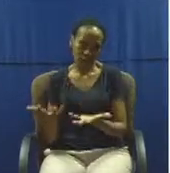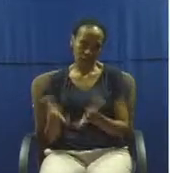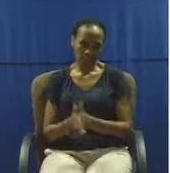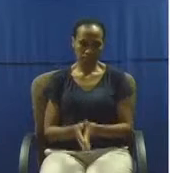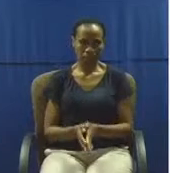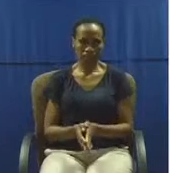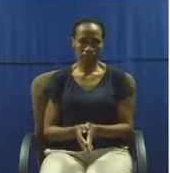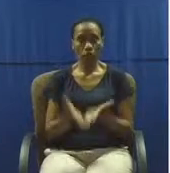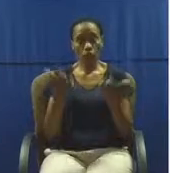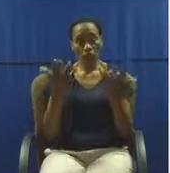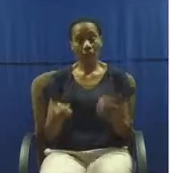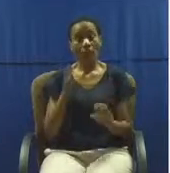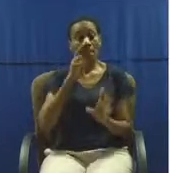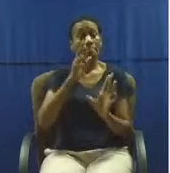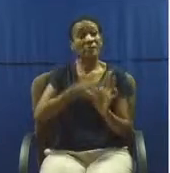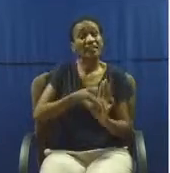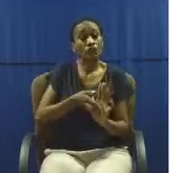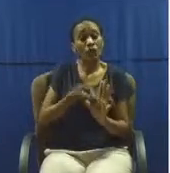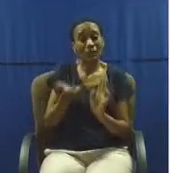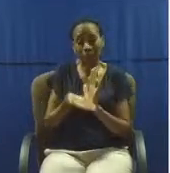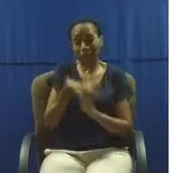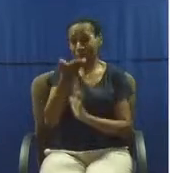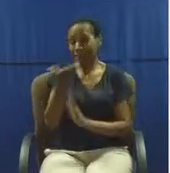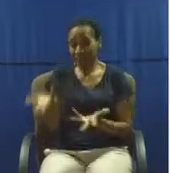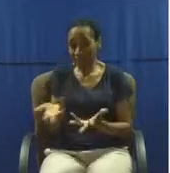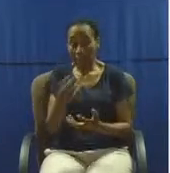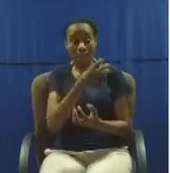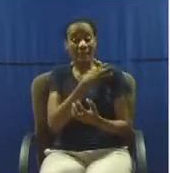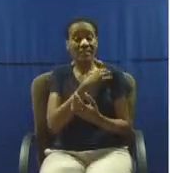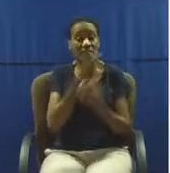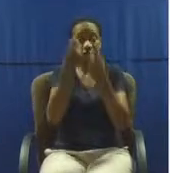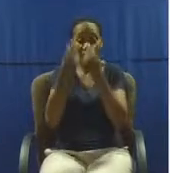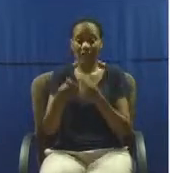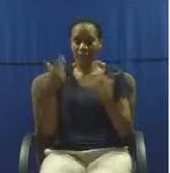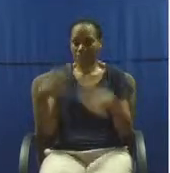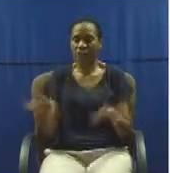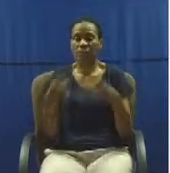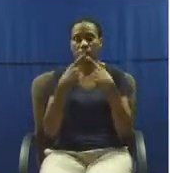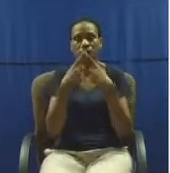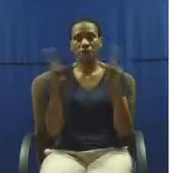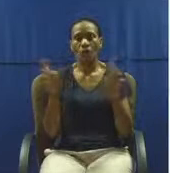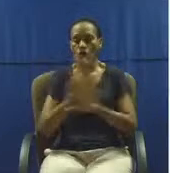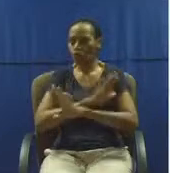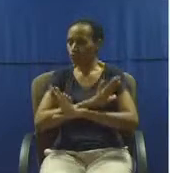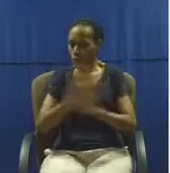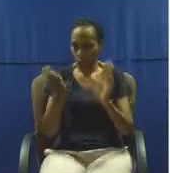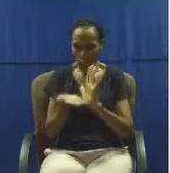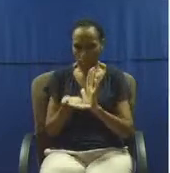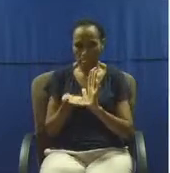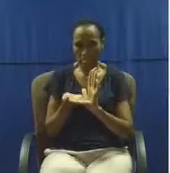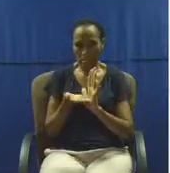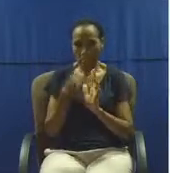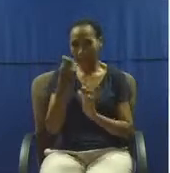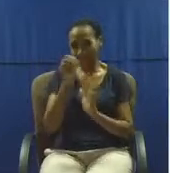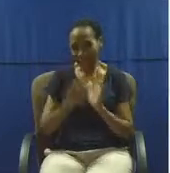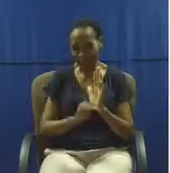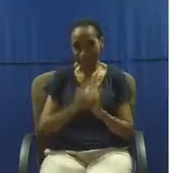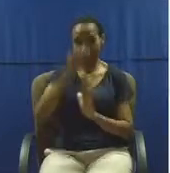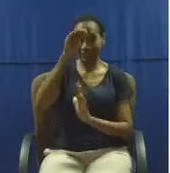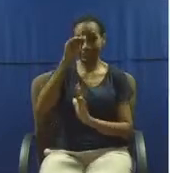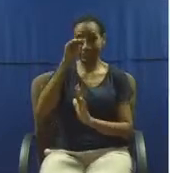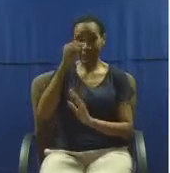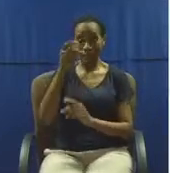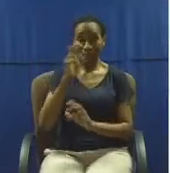the rising costs of petrol, the Minister of Finance announced that no increases will be made to the general fuel